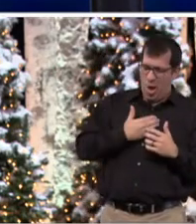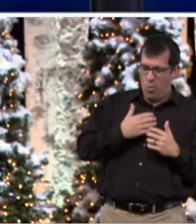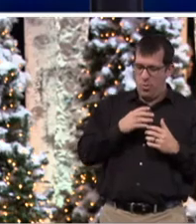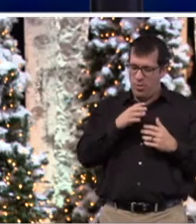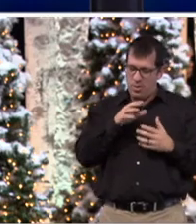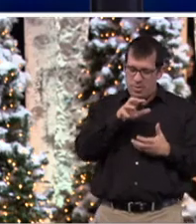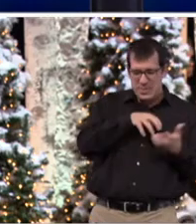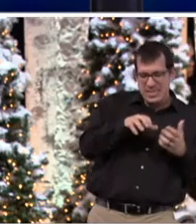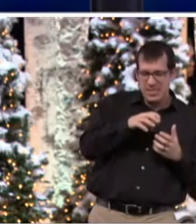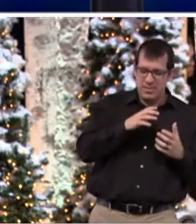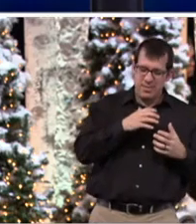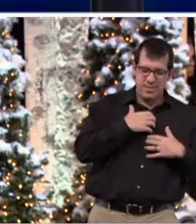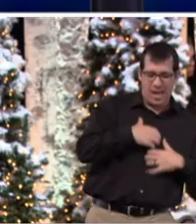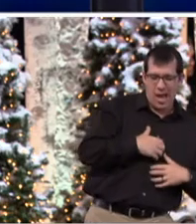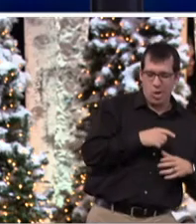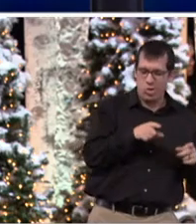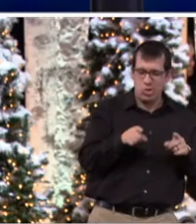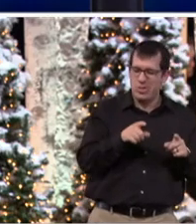love us.